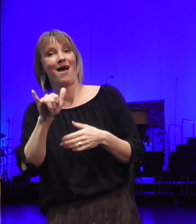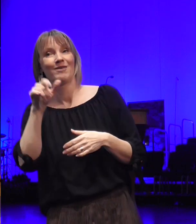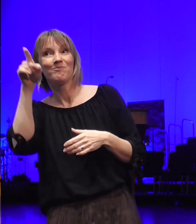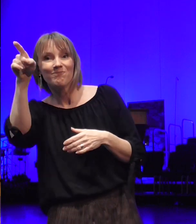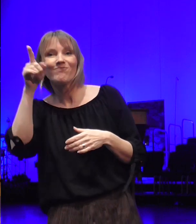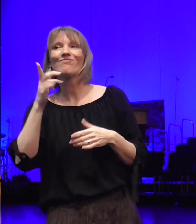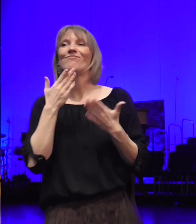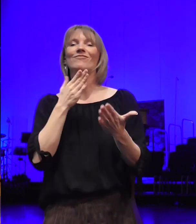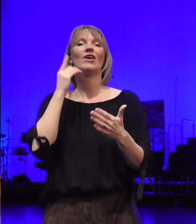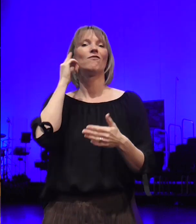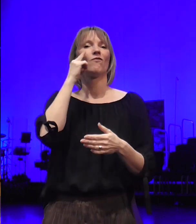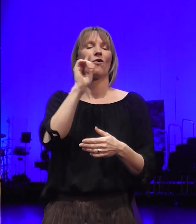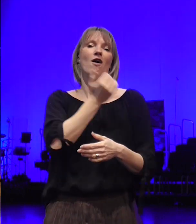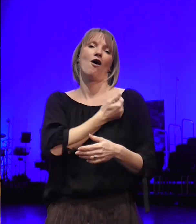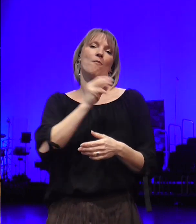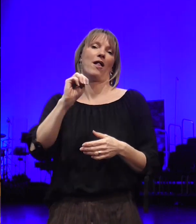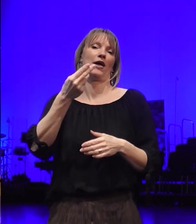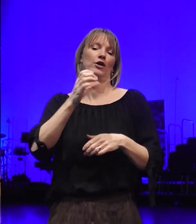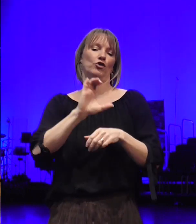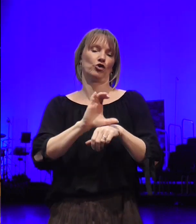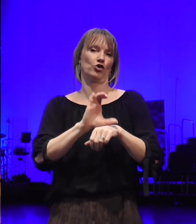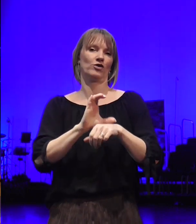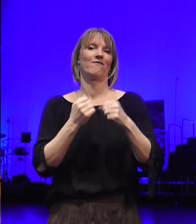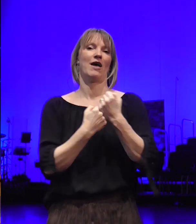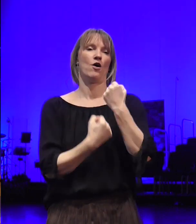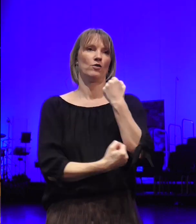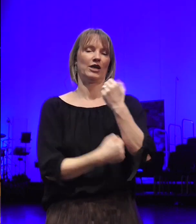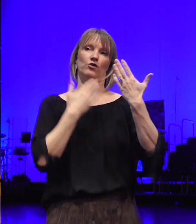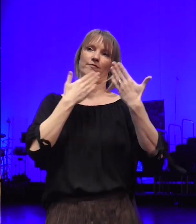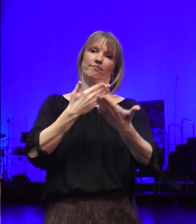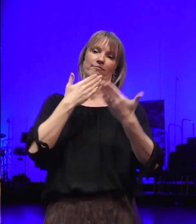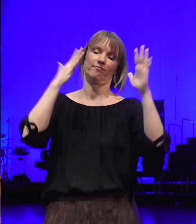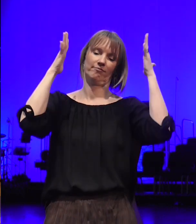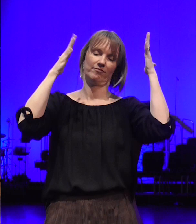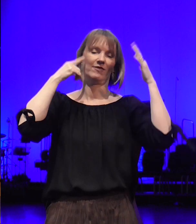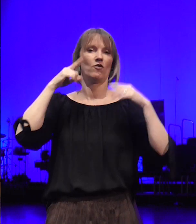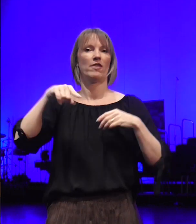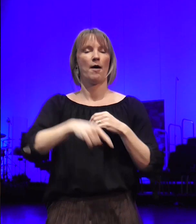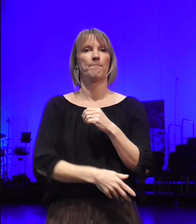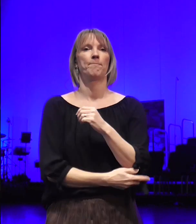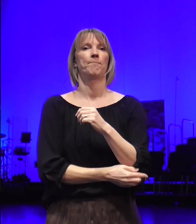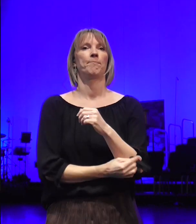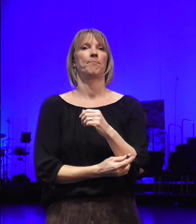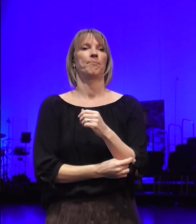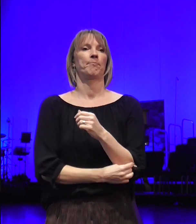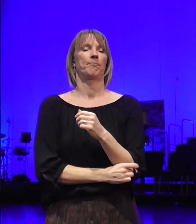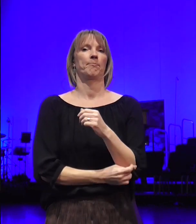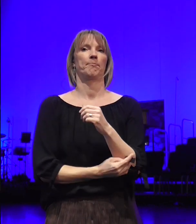for our Mile High Church Foundation. I want to applaud them and say thank you to them. Wonderful, wonderful gift.